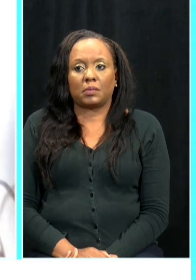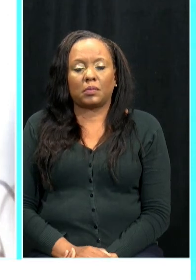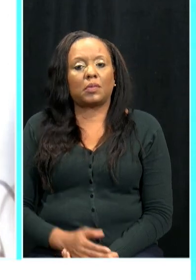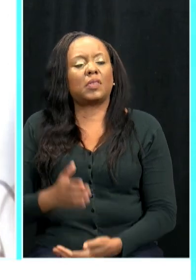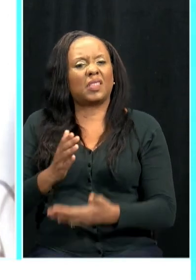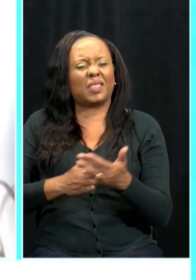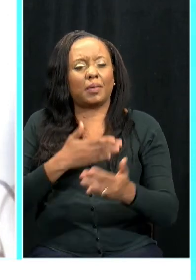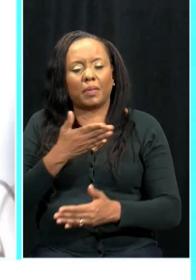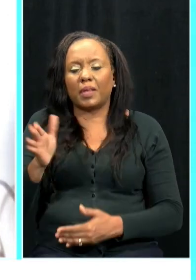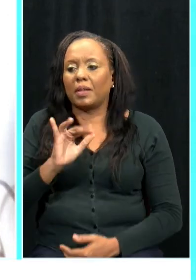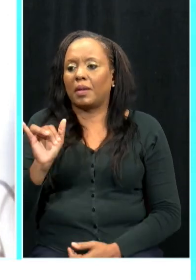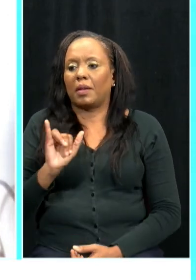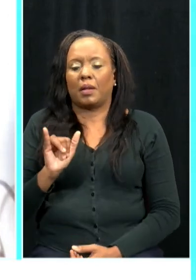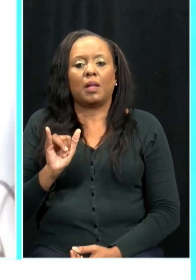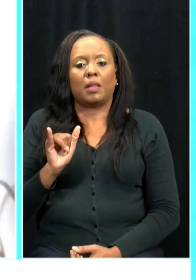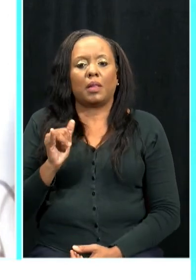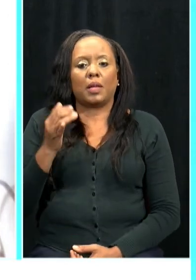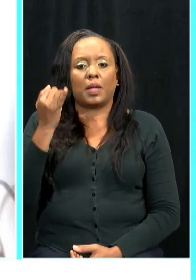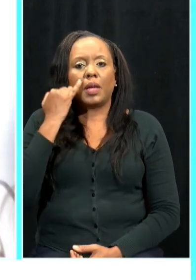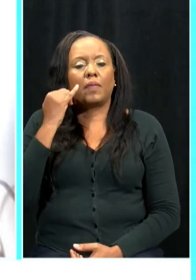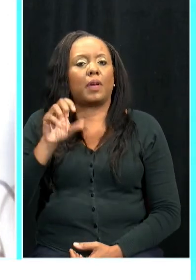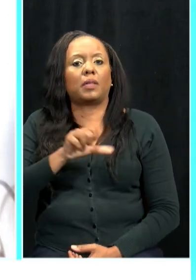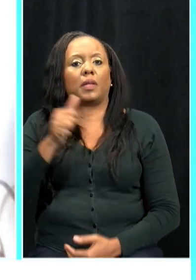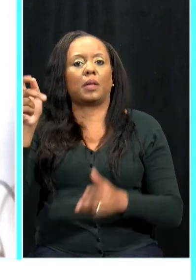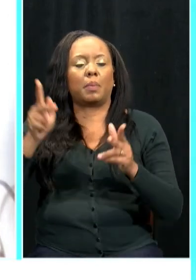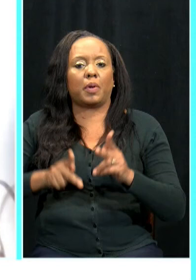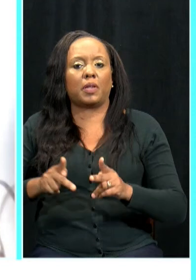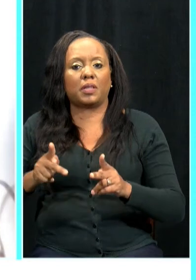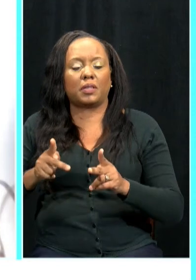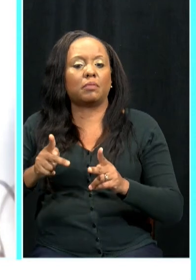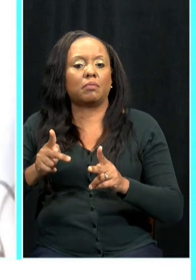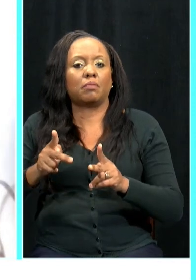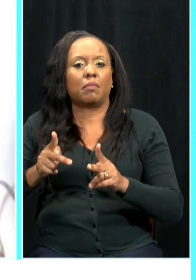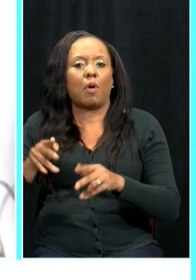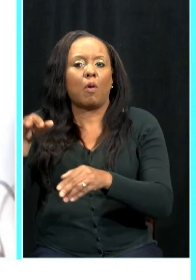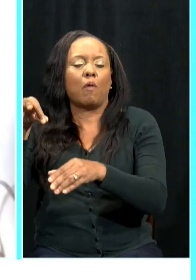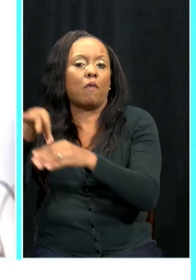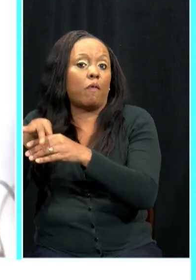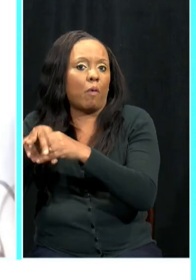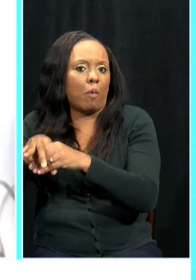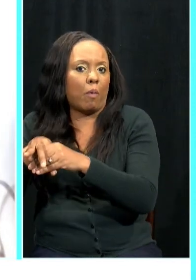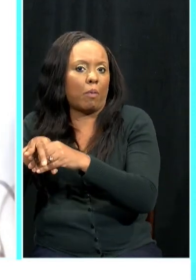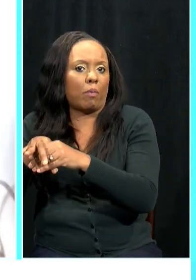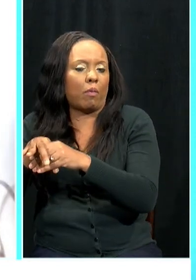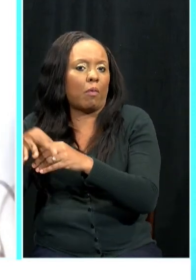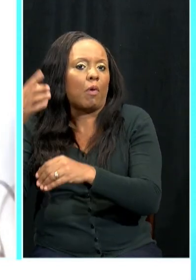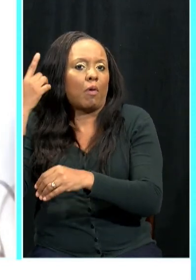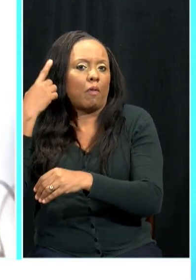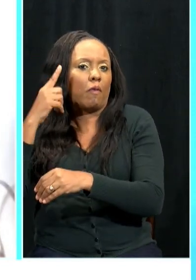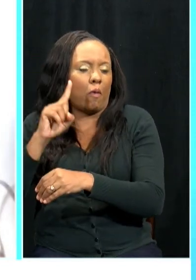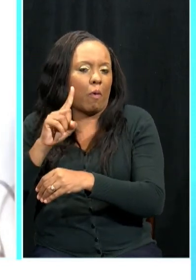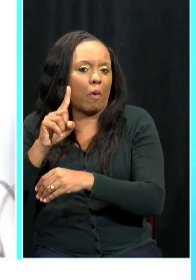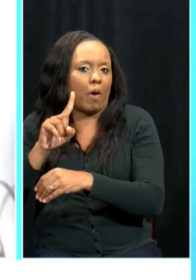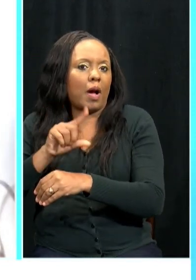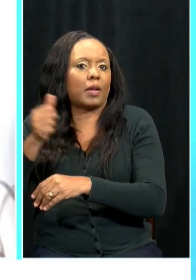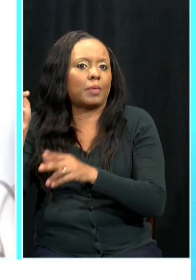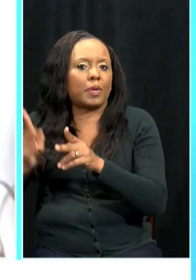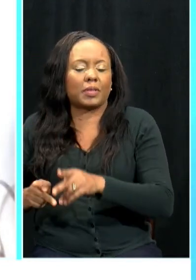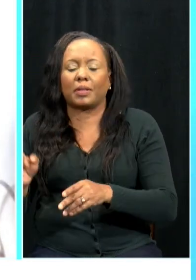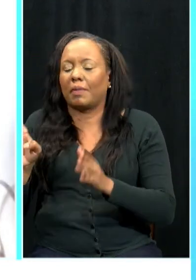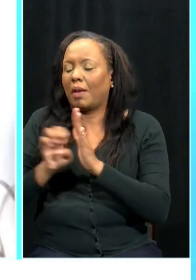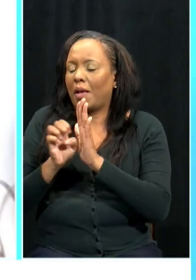legislation to support it, and it would require legislative change. And then the back end, of course, the EBC would have to be